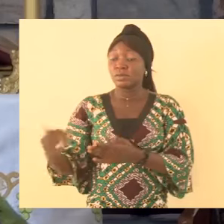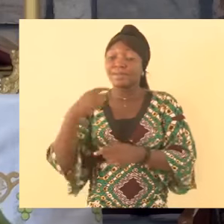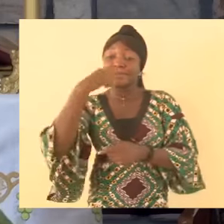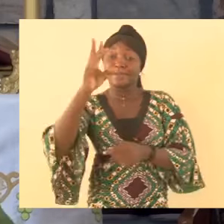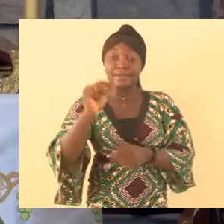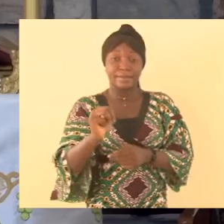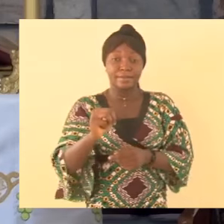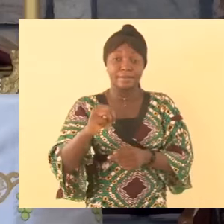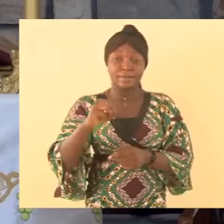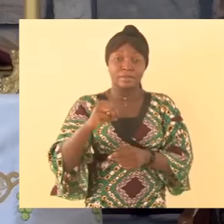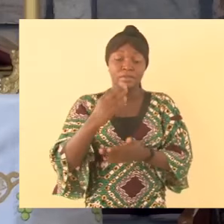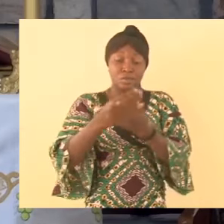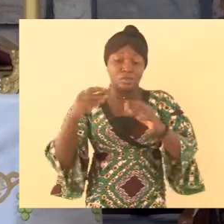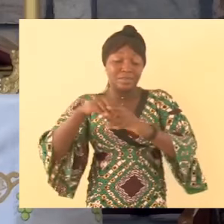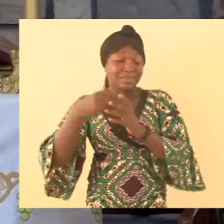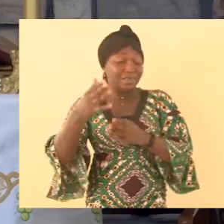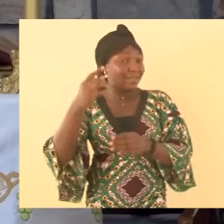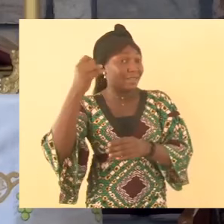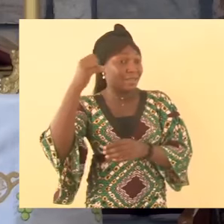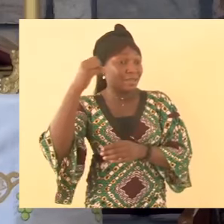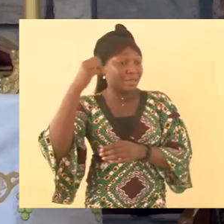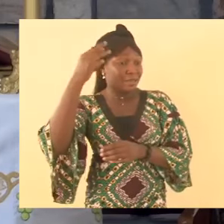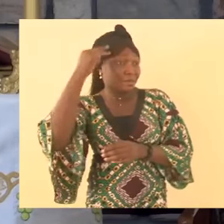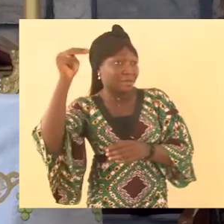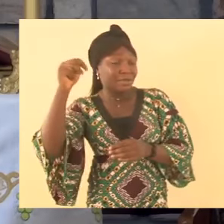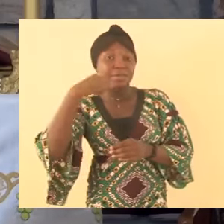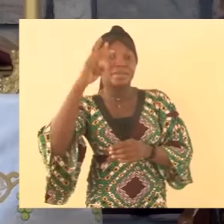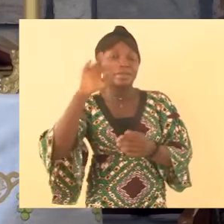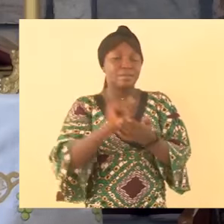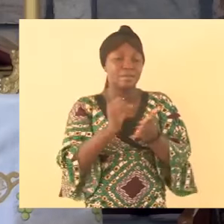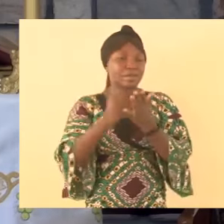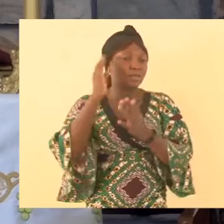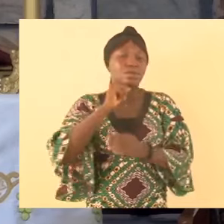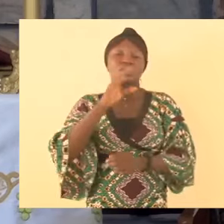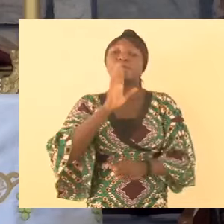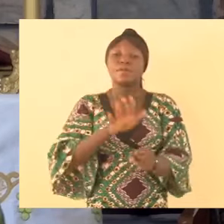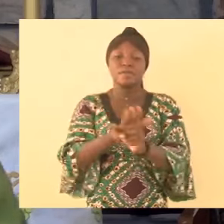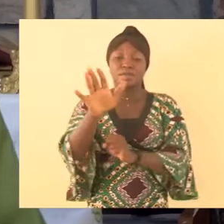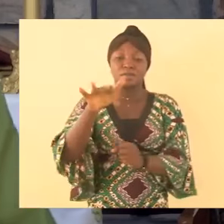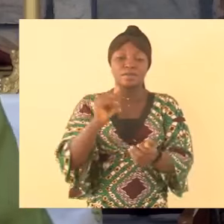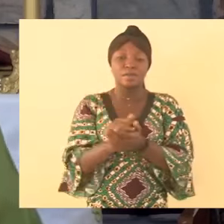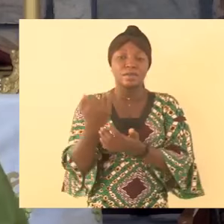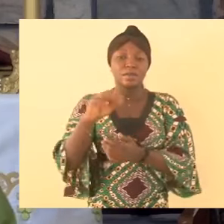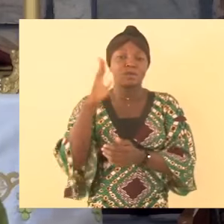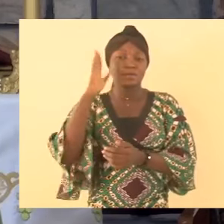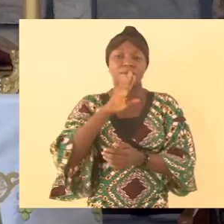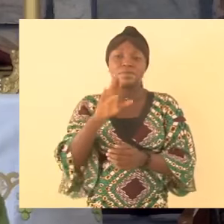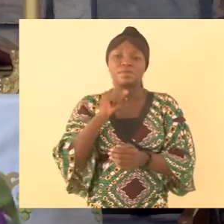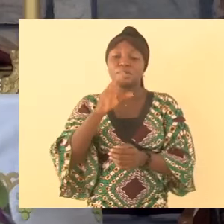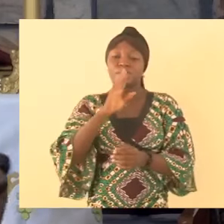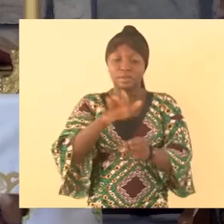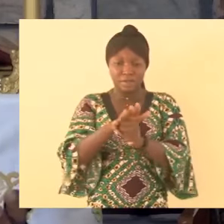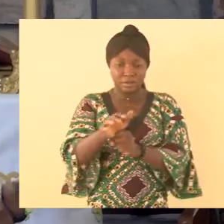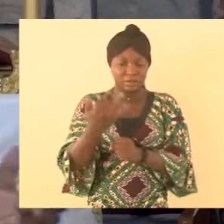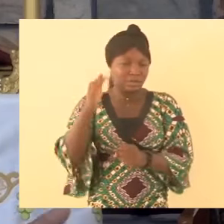Something tells them, something in their genes, in their memory tells them that it will not be enough. That there will be scarcity. That